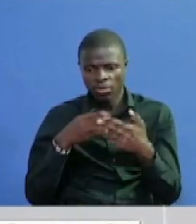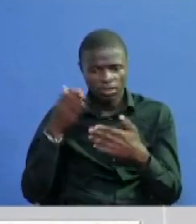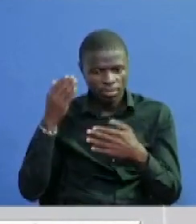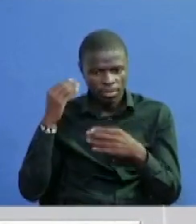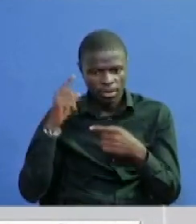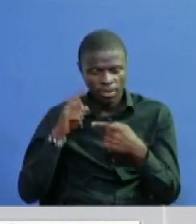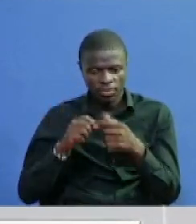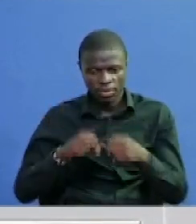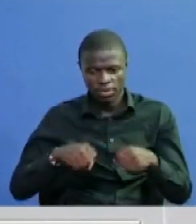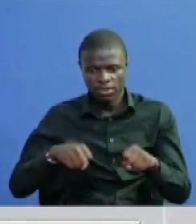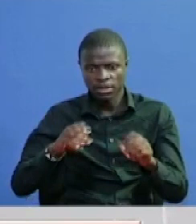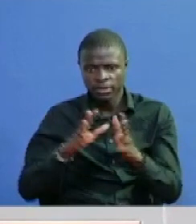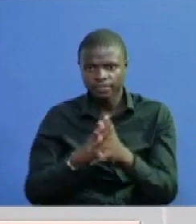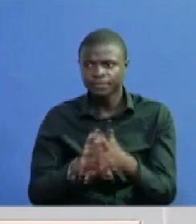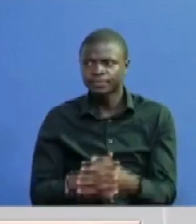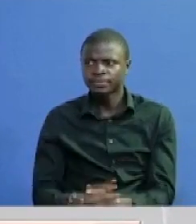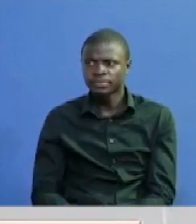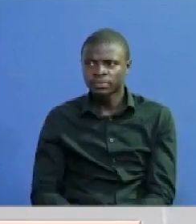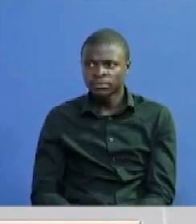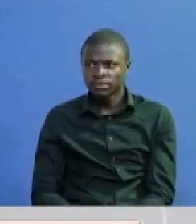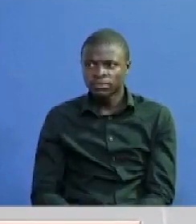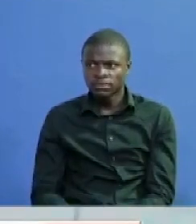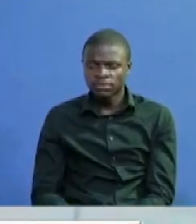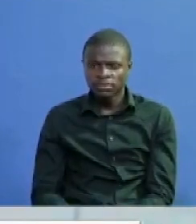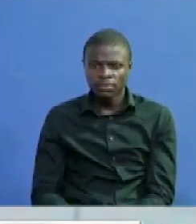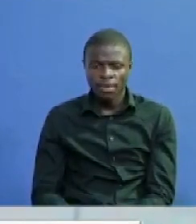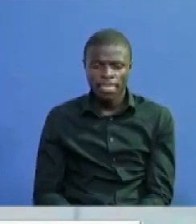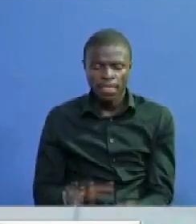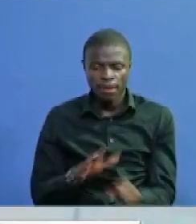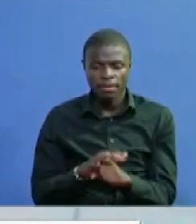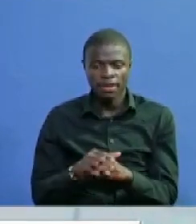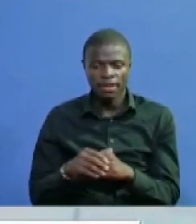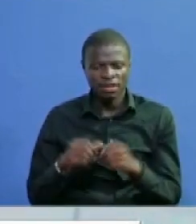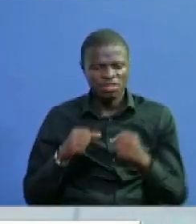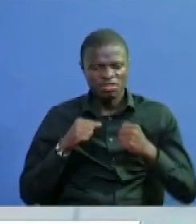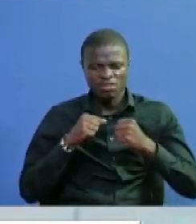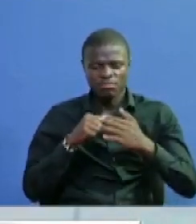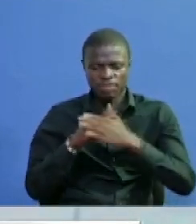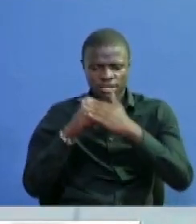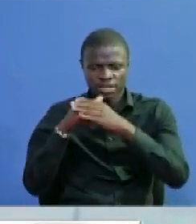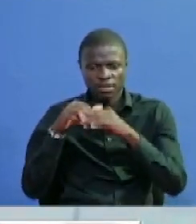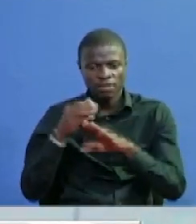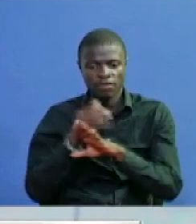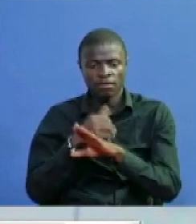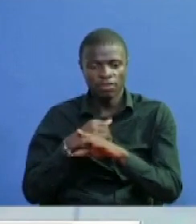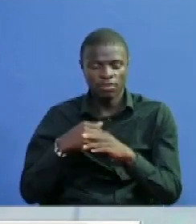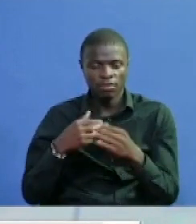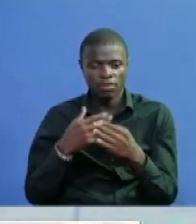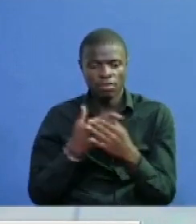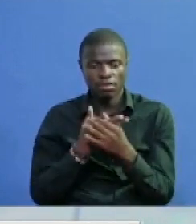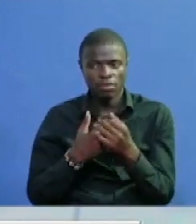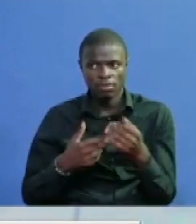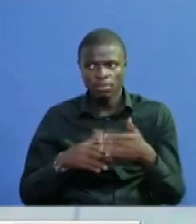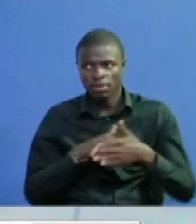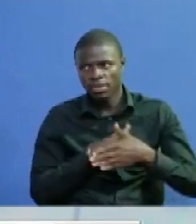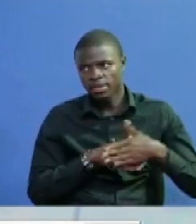Kenya should these demands not be met? Of course, there'll be a lot of pressure on both sides. I believe that